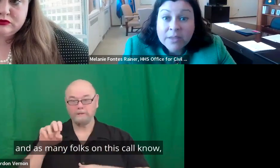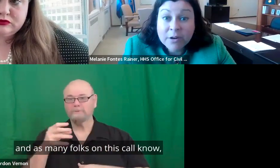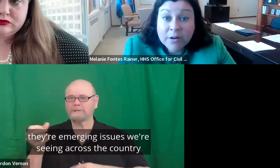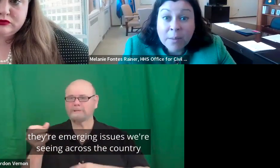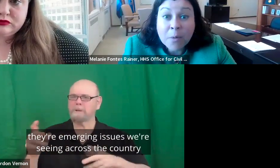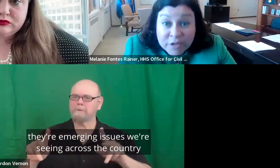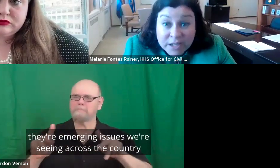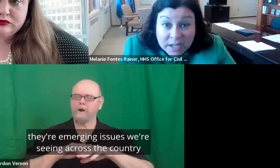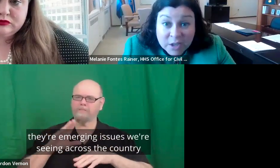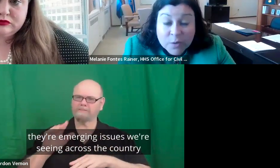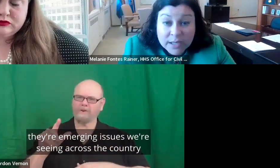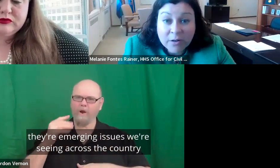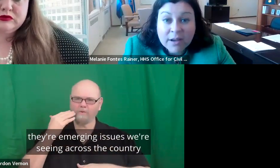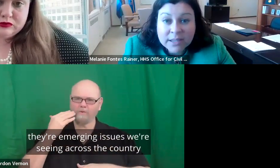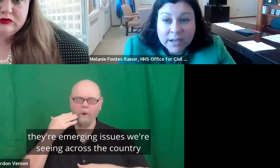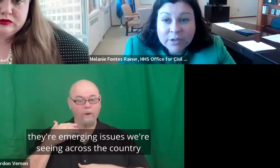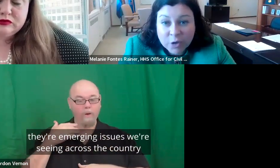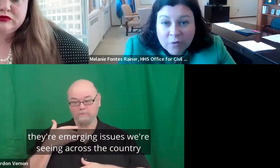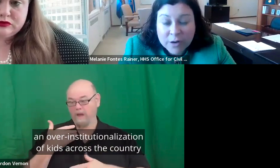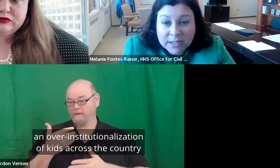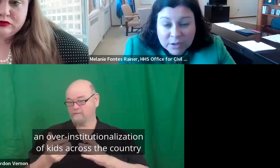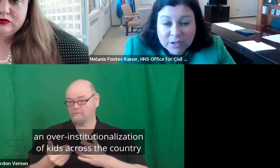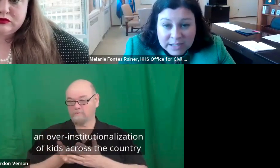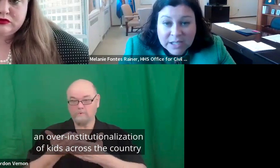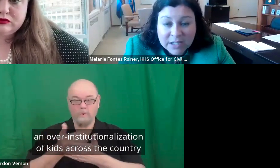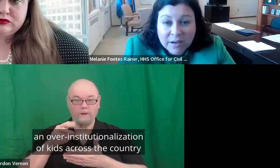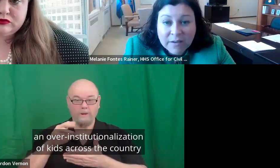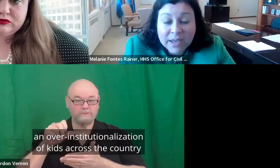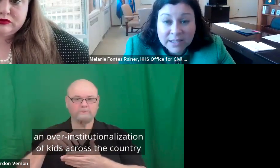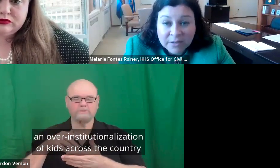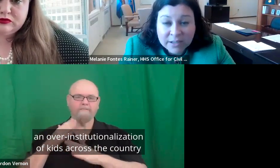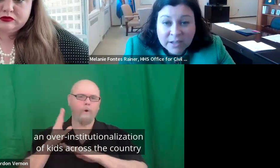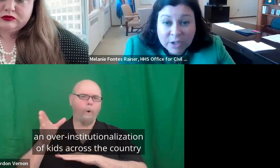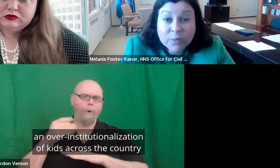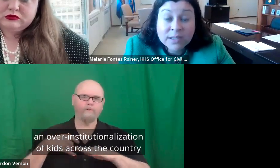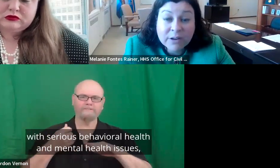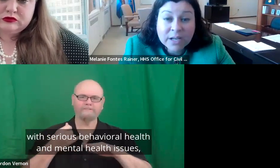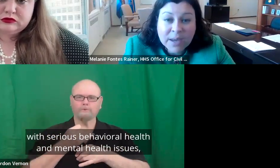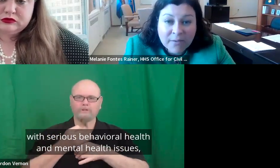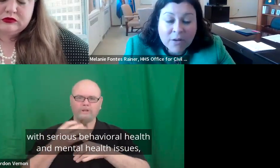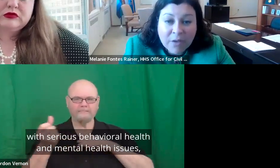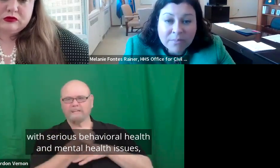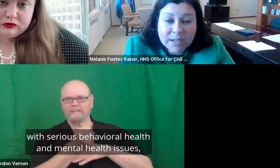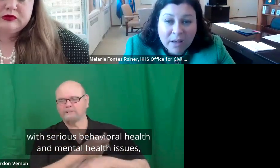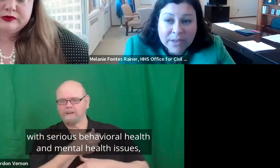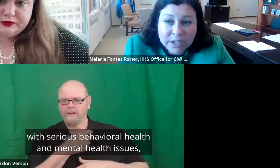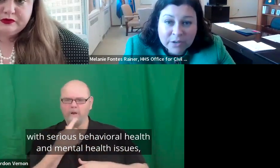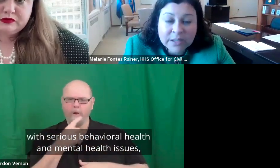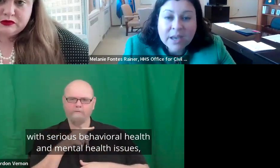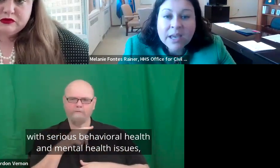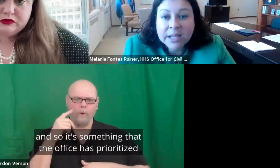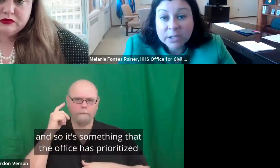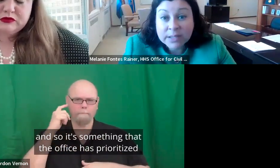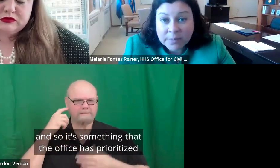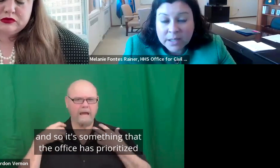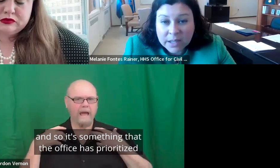know, they're emerging issues we're seeing across the country, and over-institutionalization of kids across the country with serious behavioral health and mental health